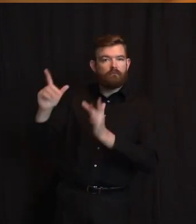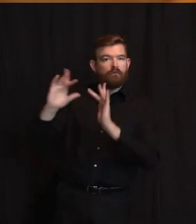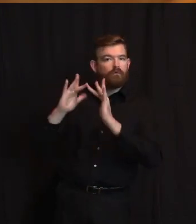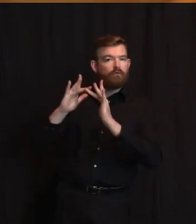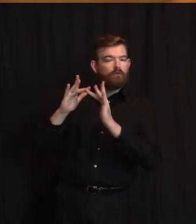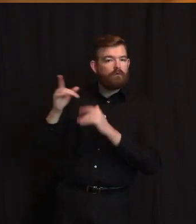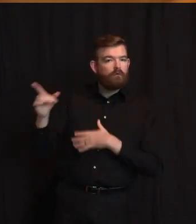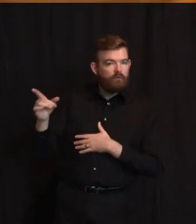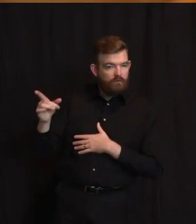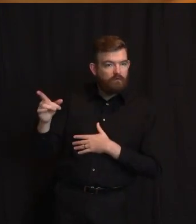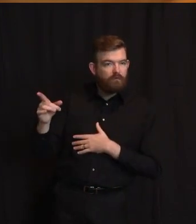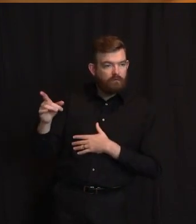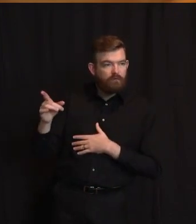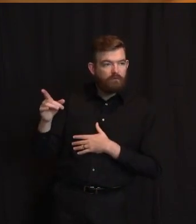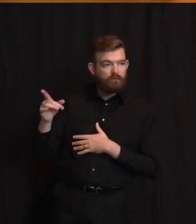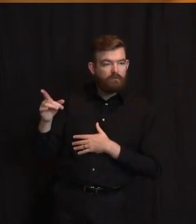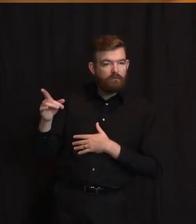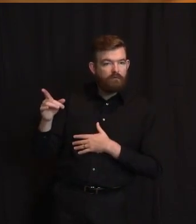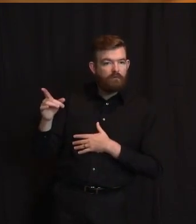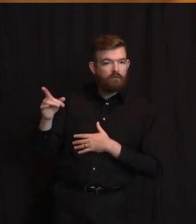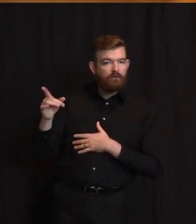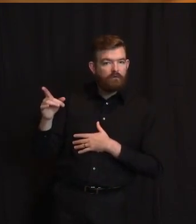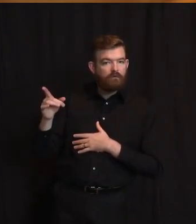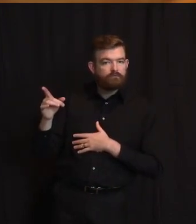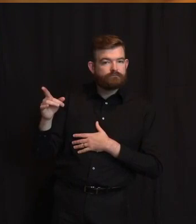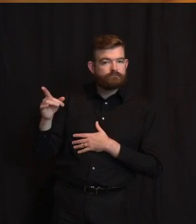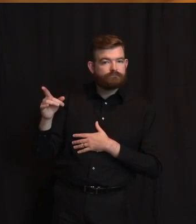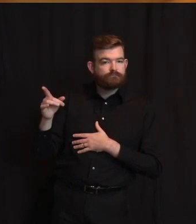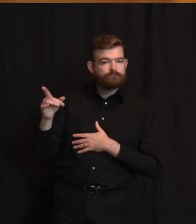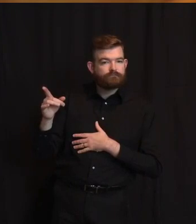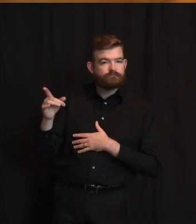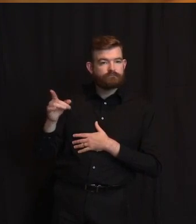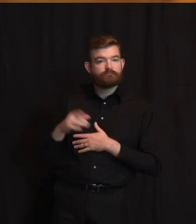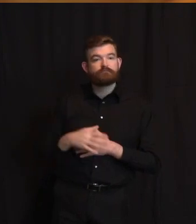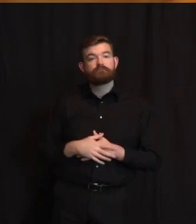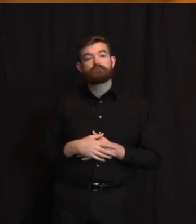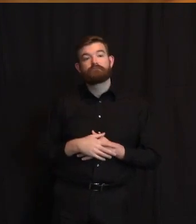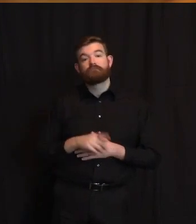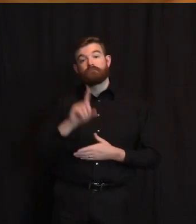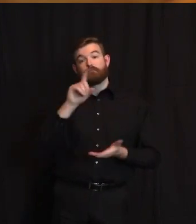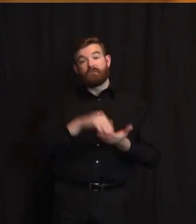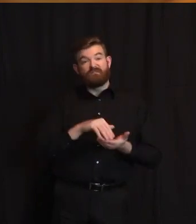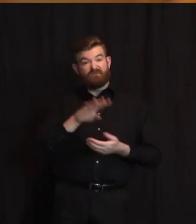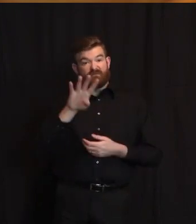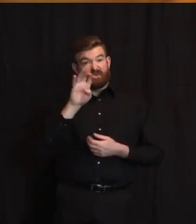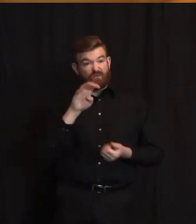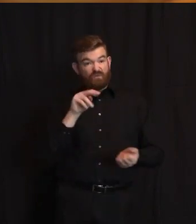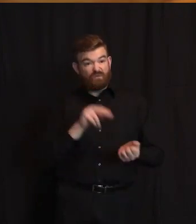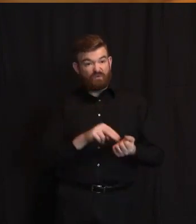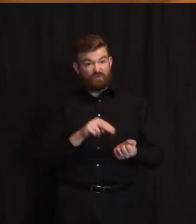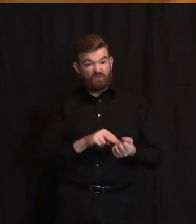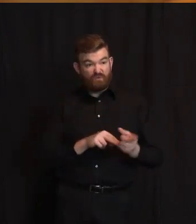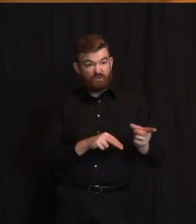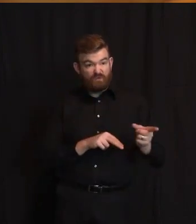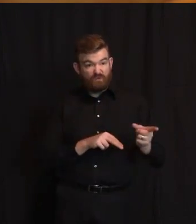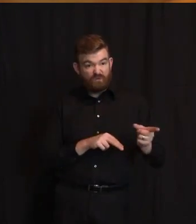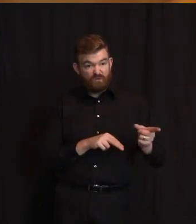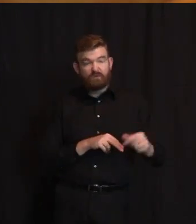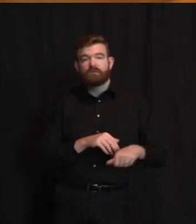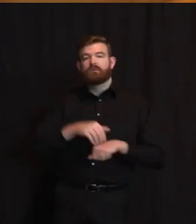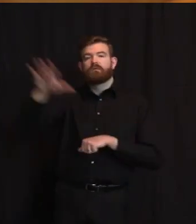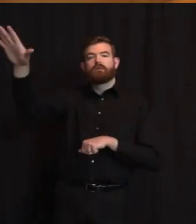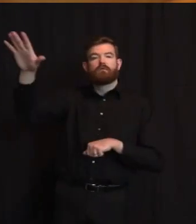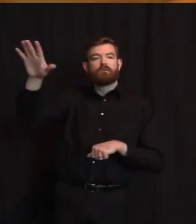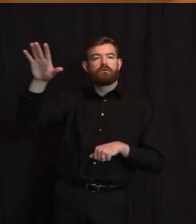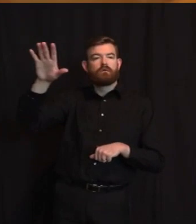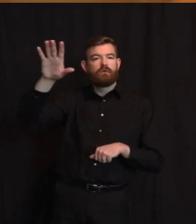Contact information for 1,400 nurses has been sent to facilities for staffing as of